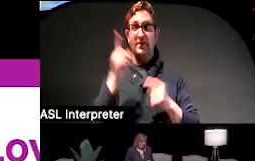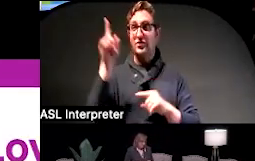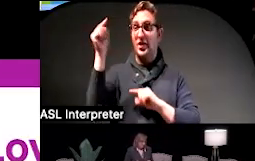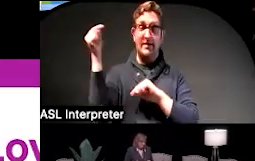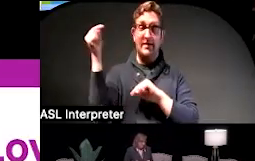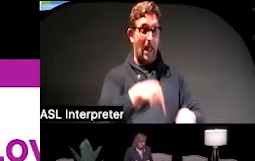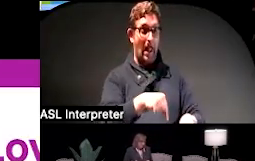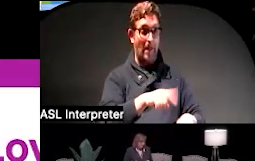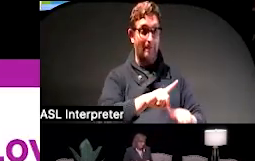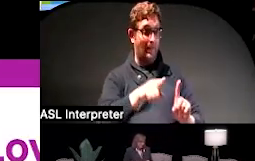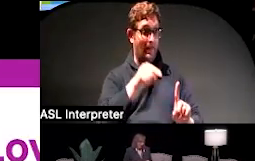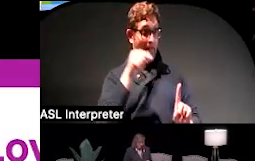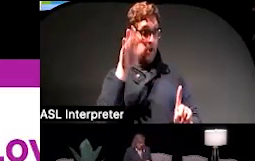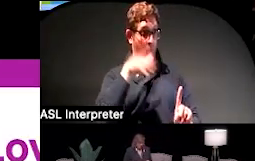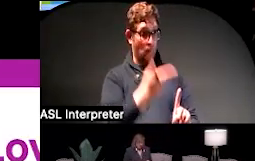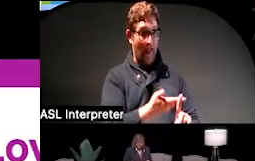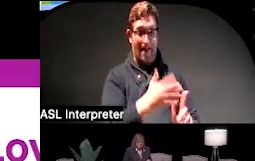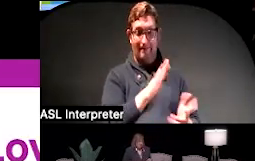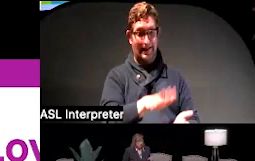chaos.